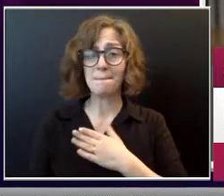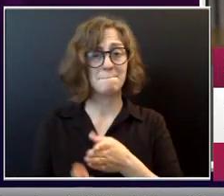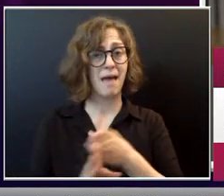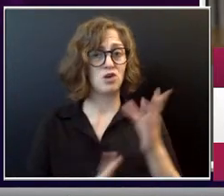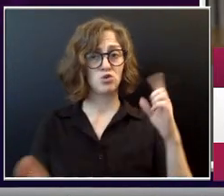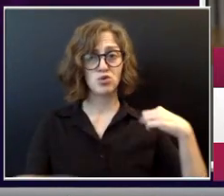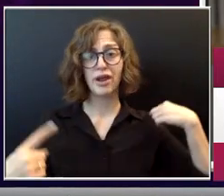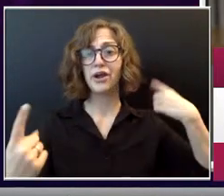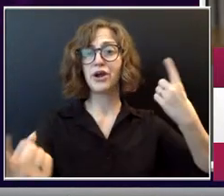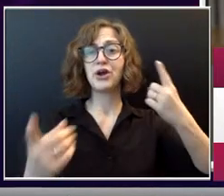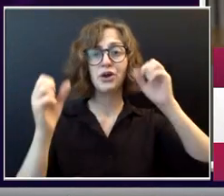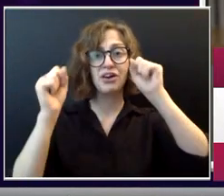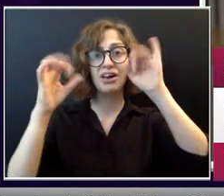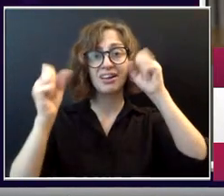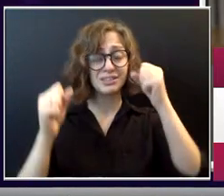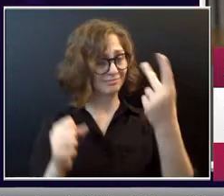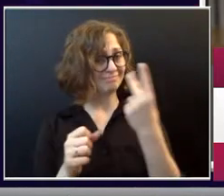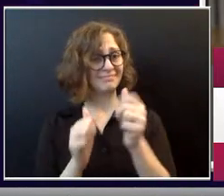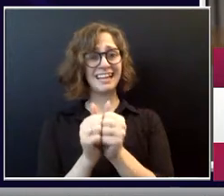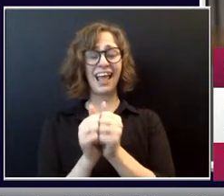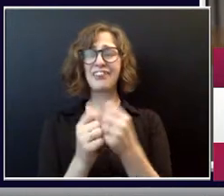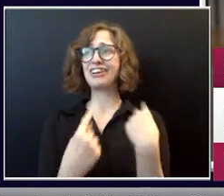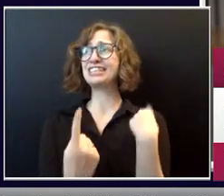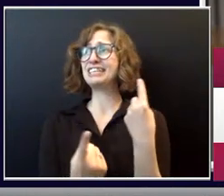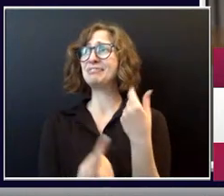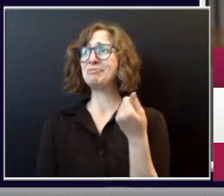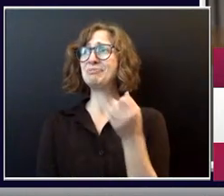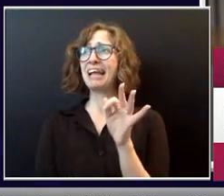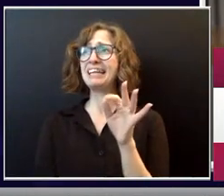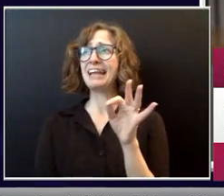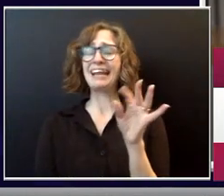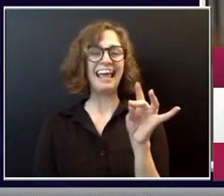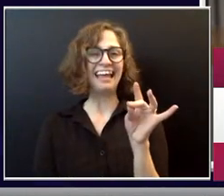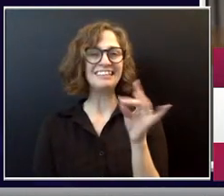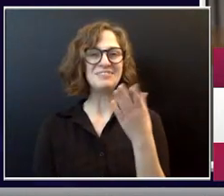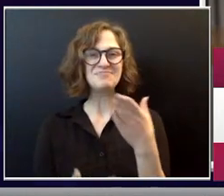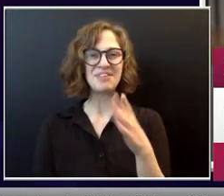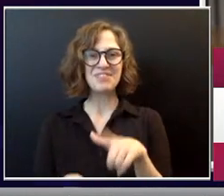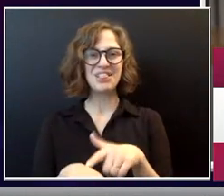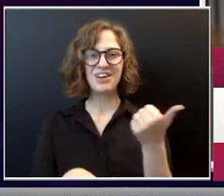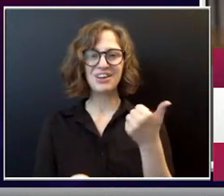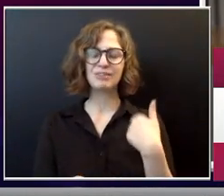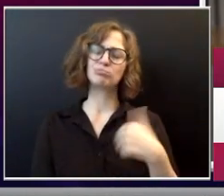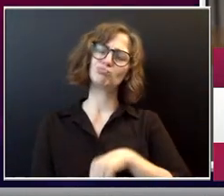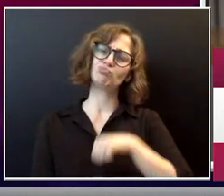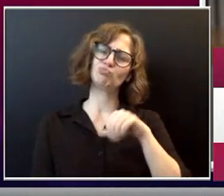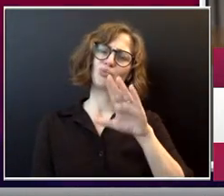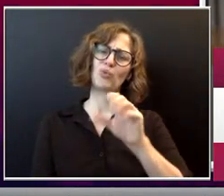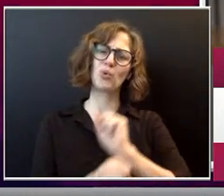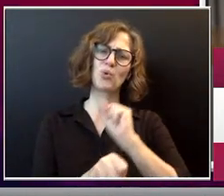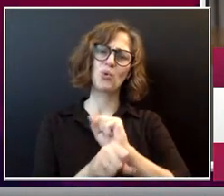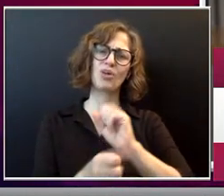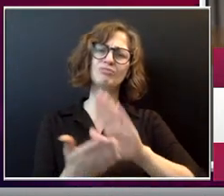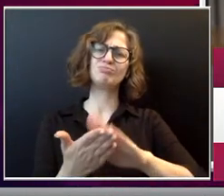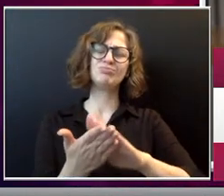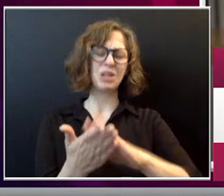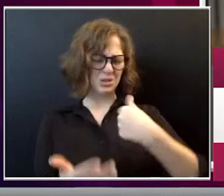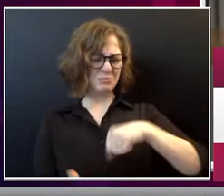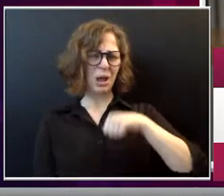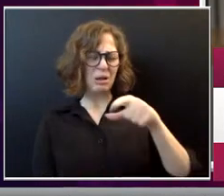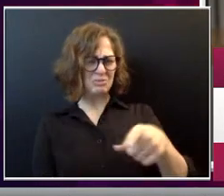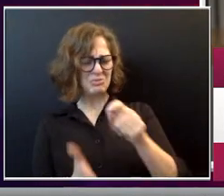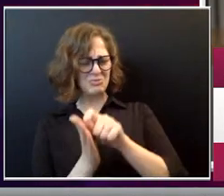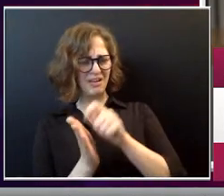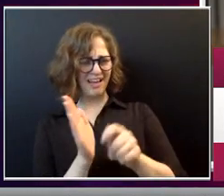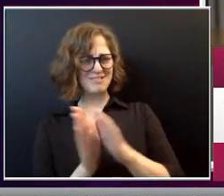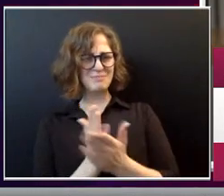least 1998, maybe longer than that. And I'm proud of the hard work you've done and you continue to do. And so proud of you for writing a book for others, because